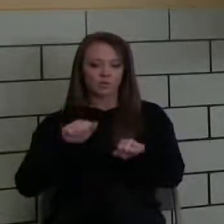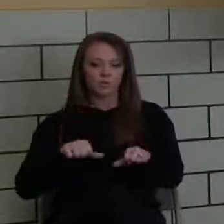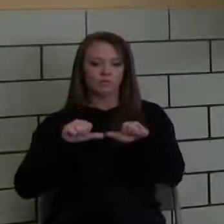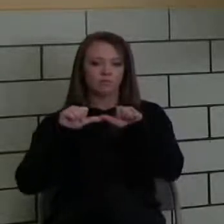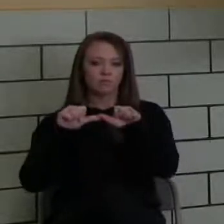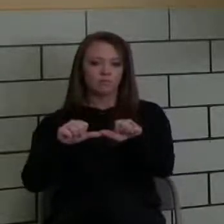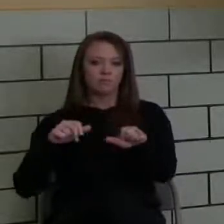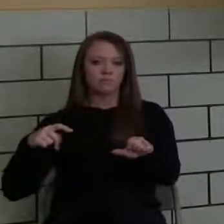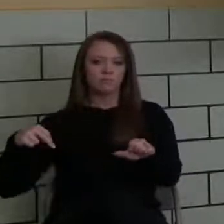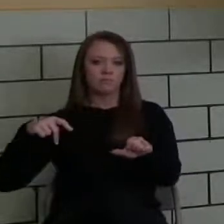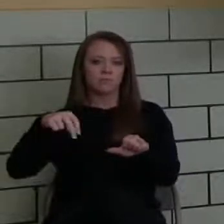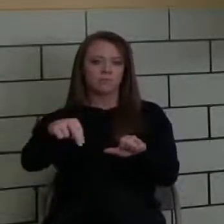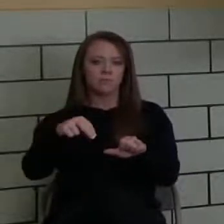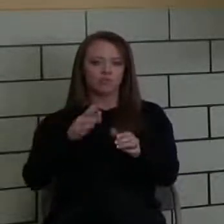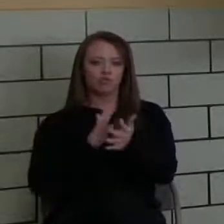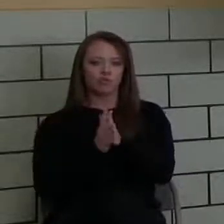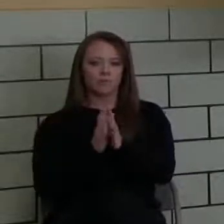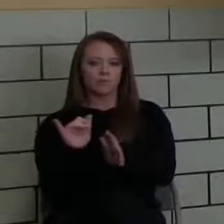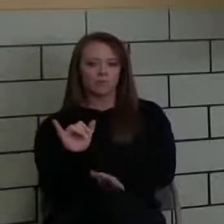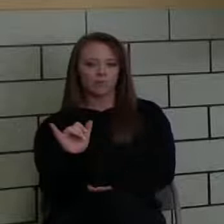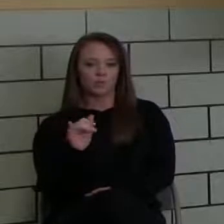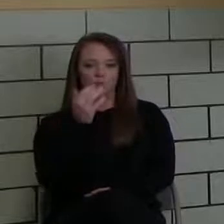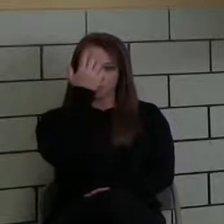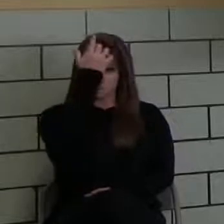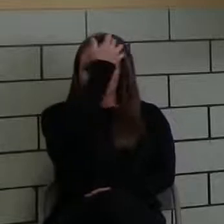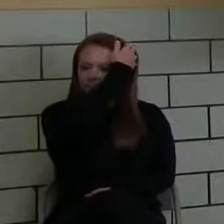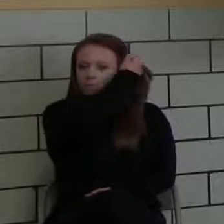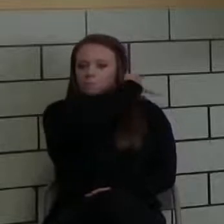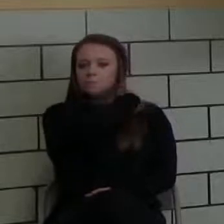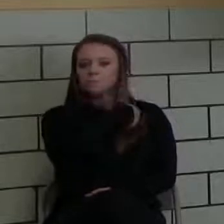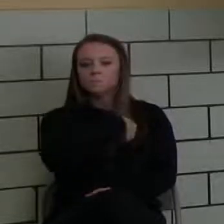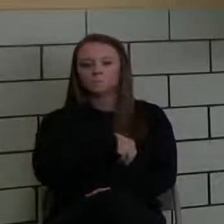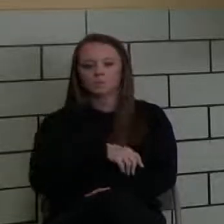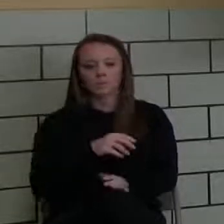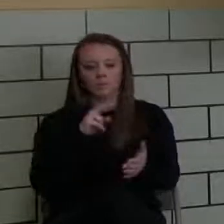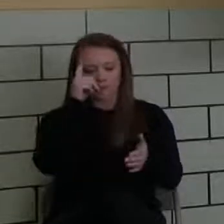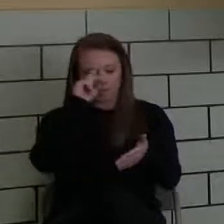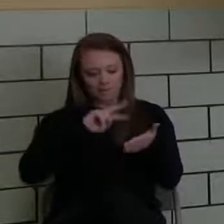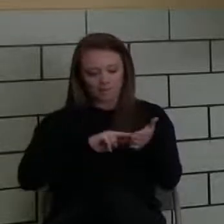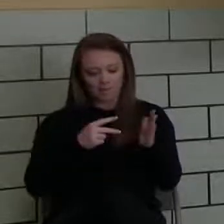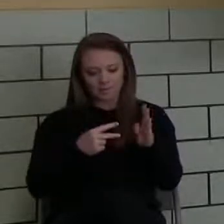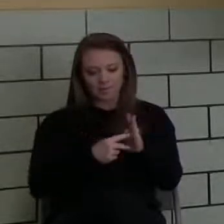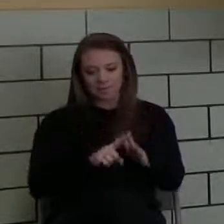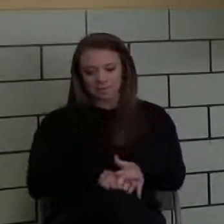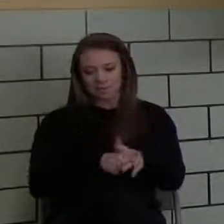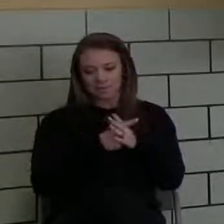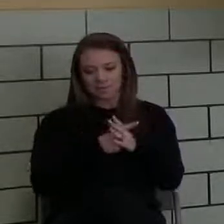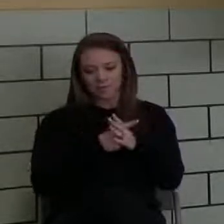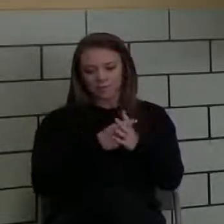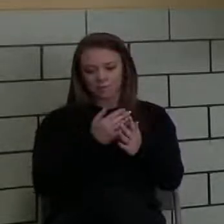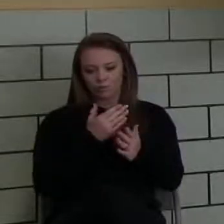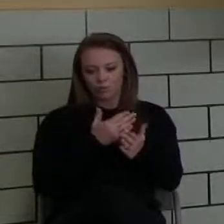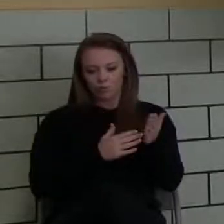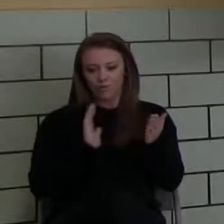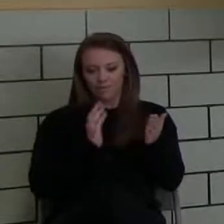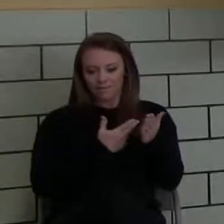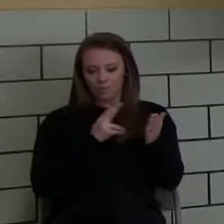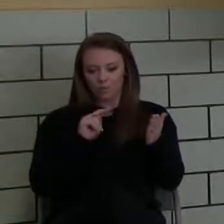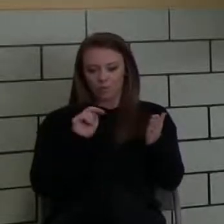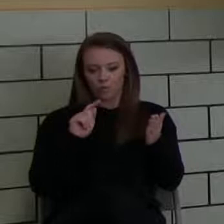along the way. The intent, again, the initial set of notes I provided to